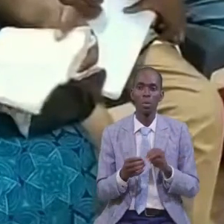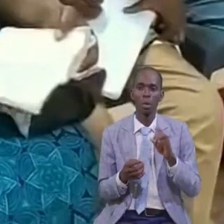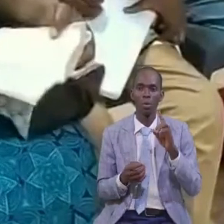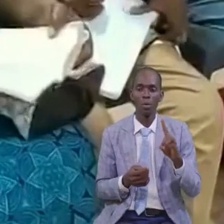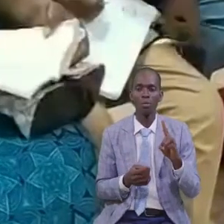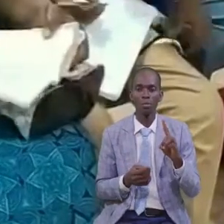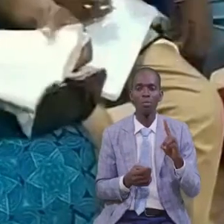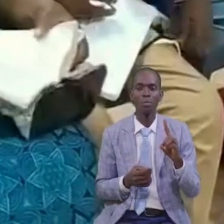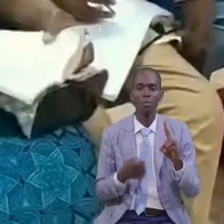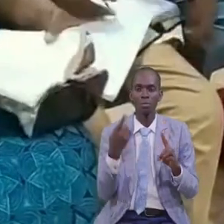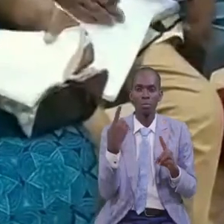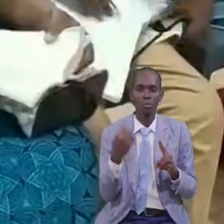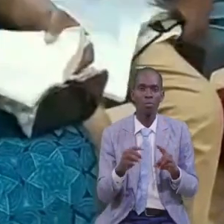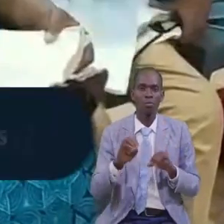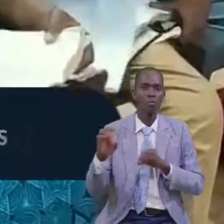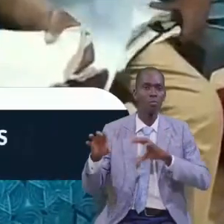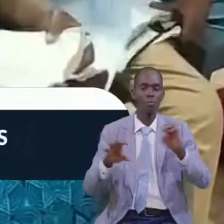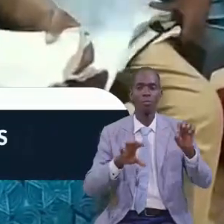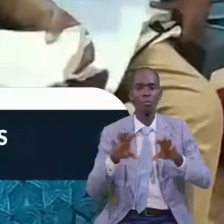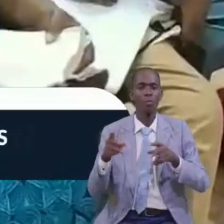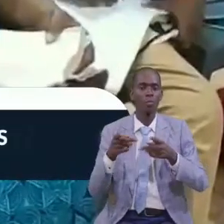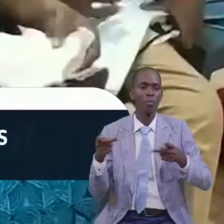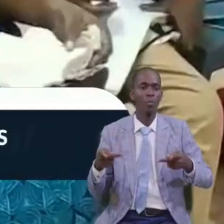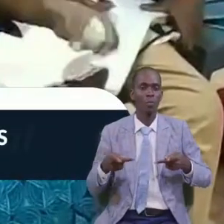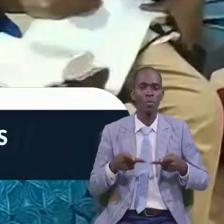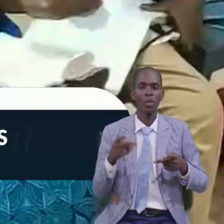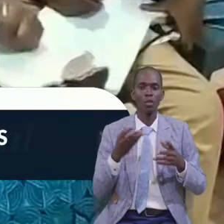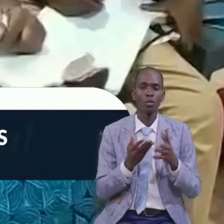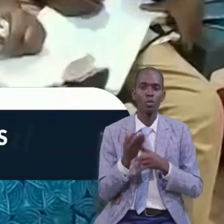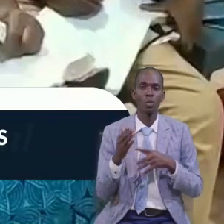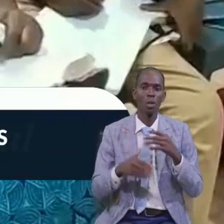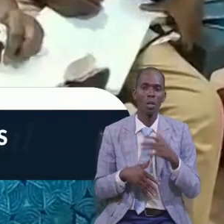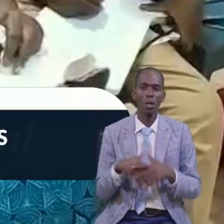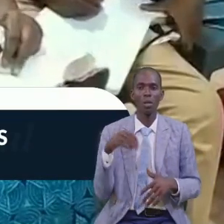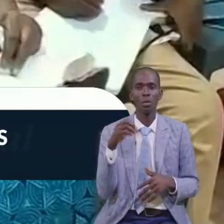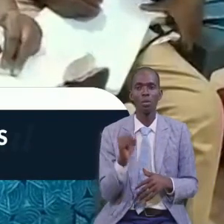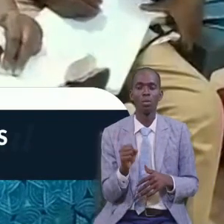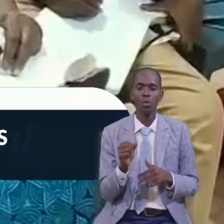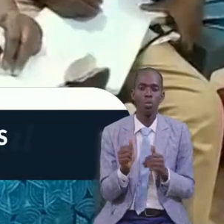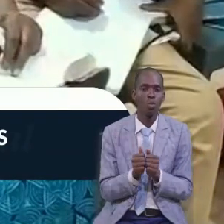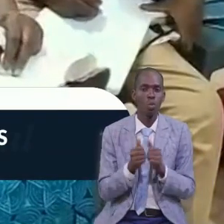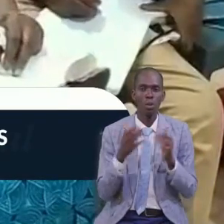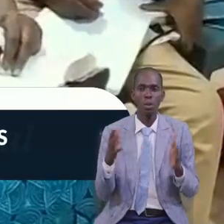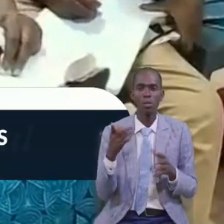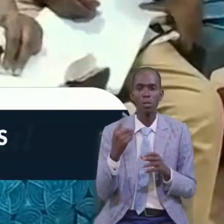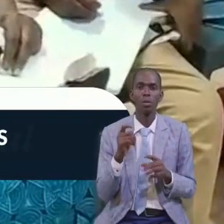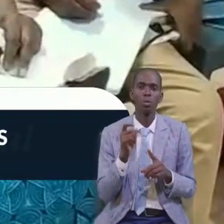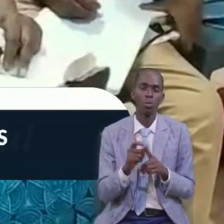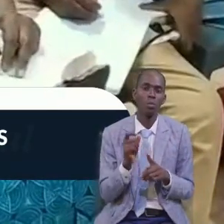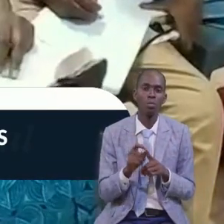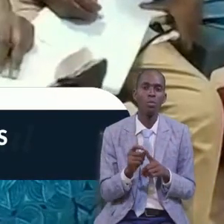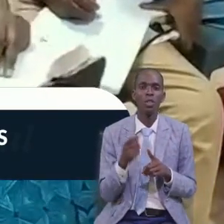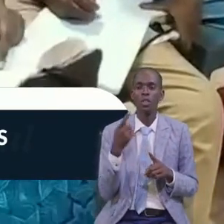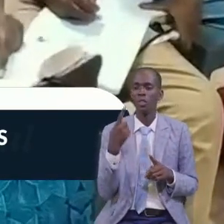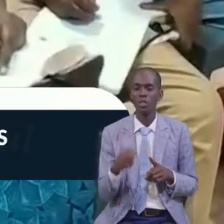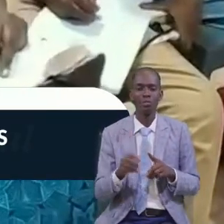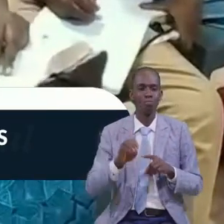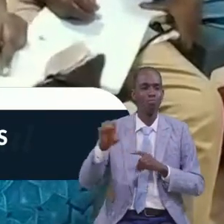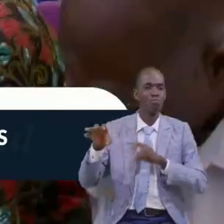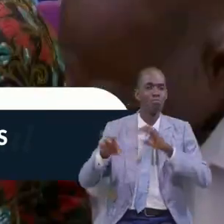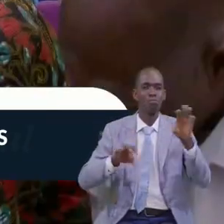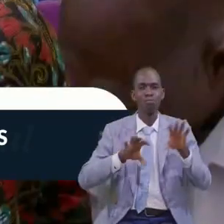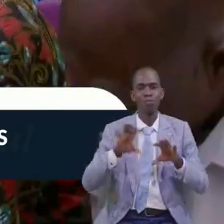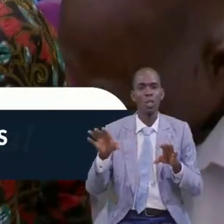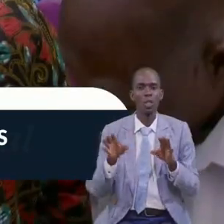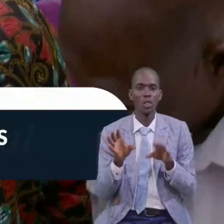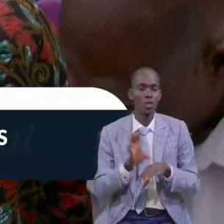Number one, the scattered assemblies throughout without the word. The scattered